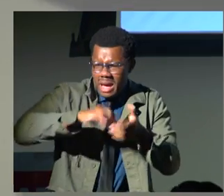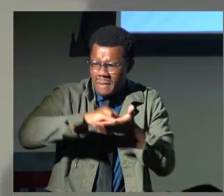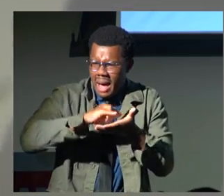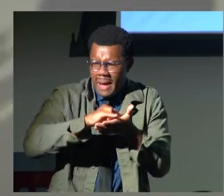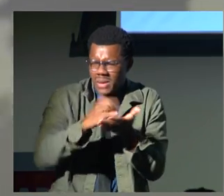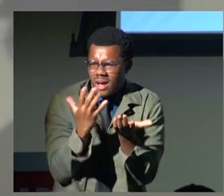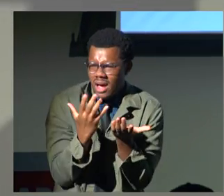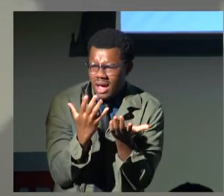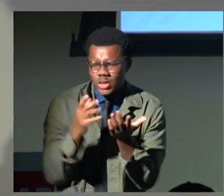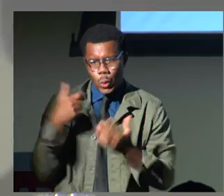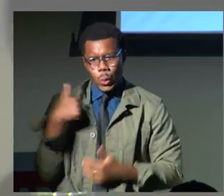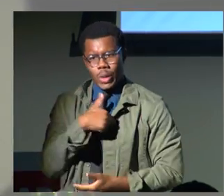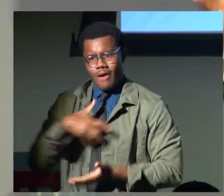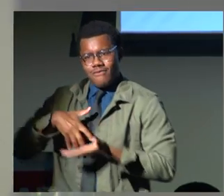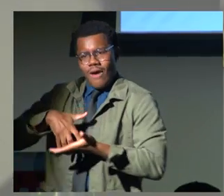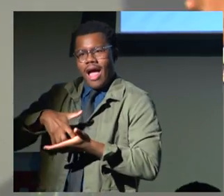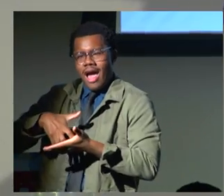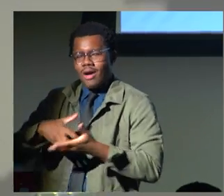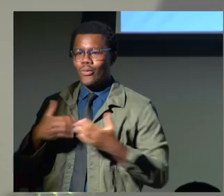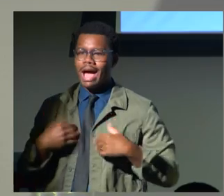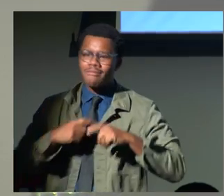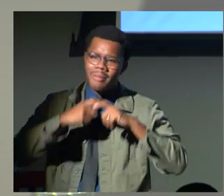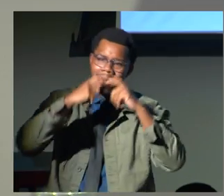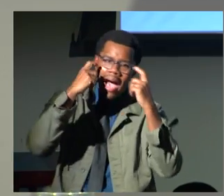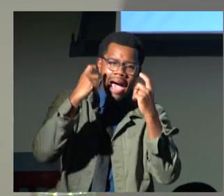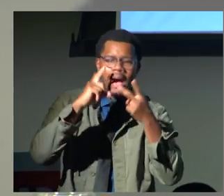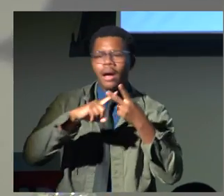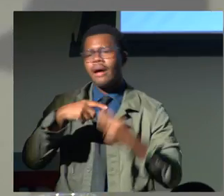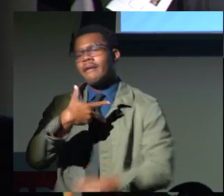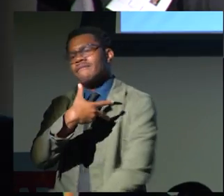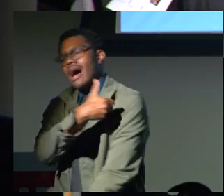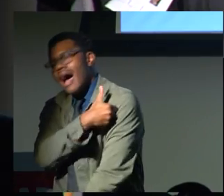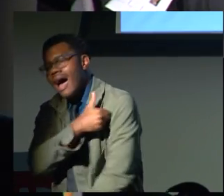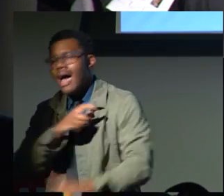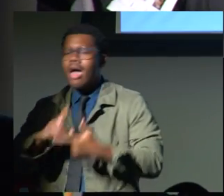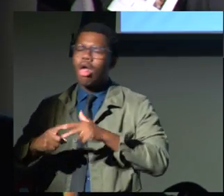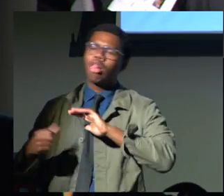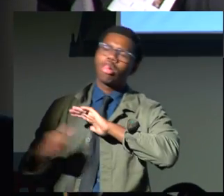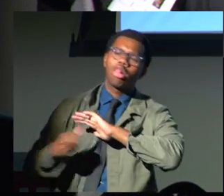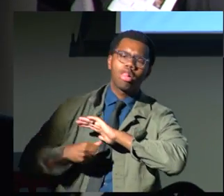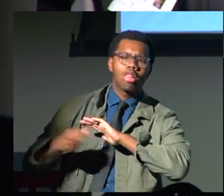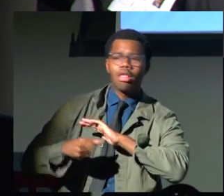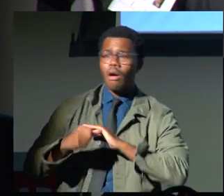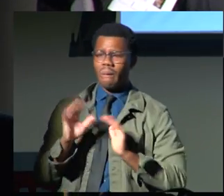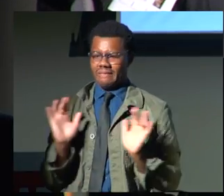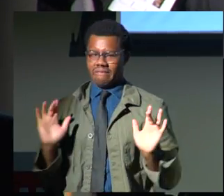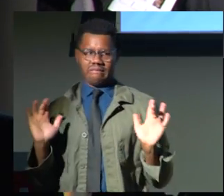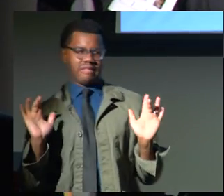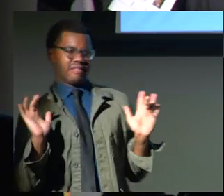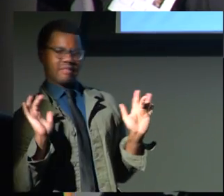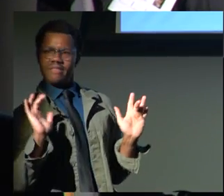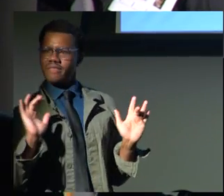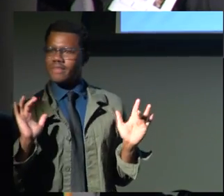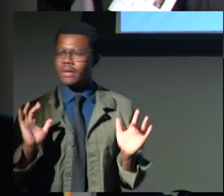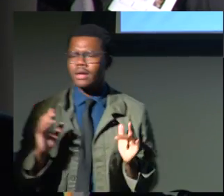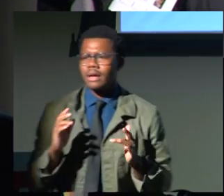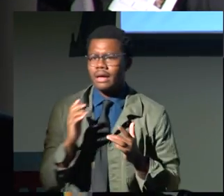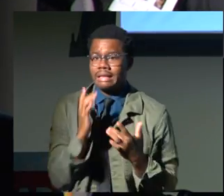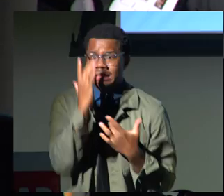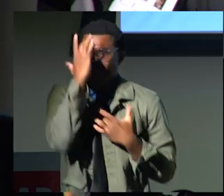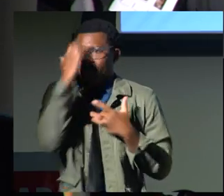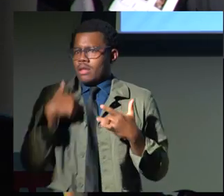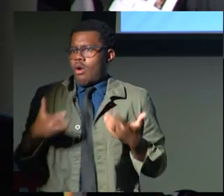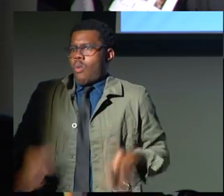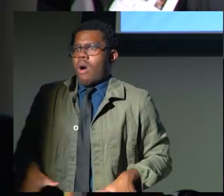And then we're wearing masks and getting vaccinated, staying in the house, quarantined, don't want to touch things, scared to get sick, coughing, there's a